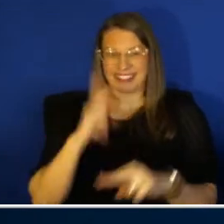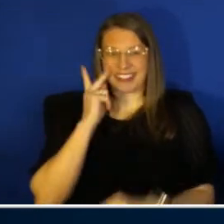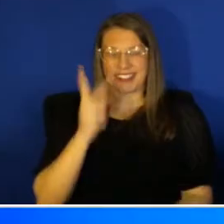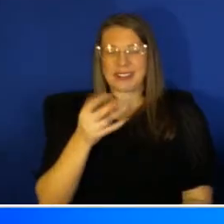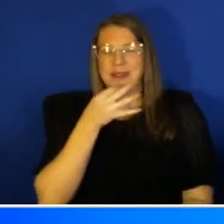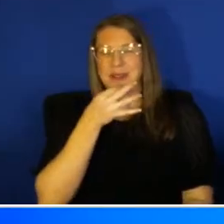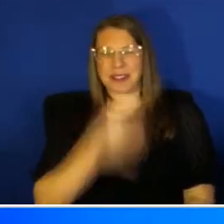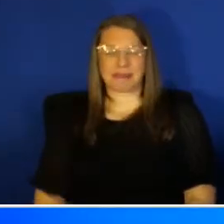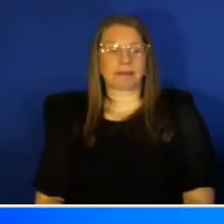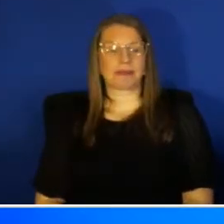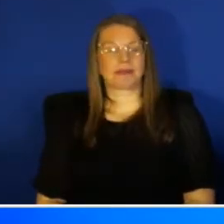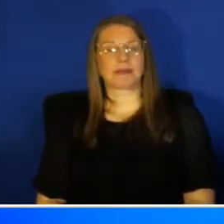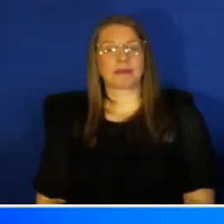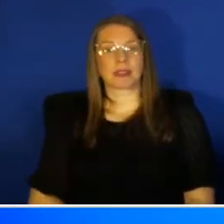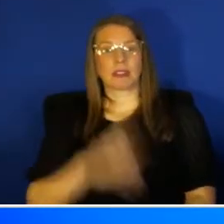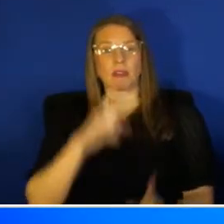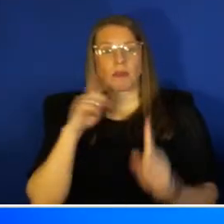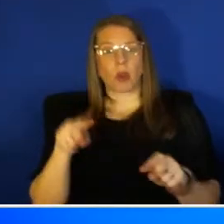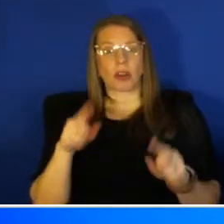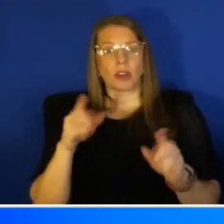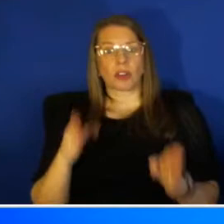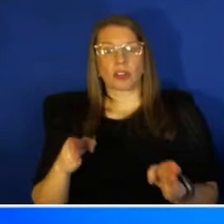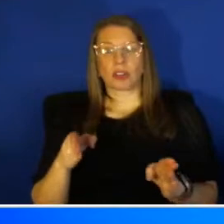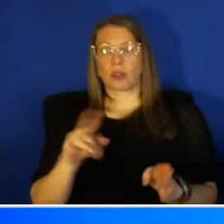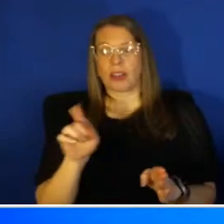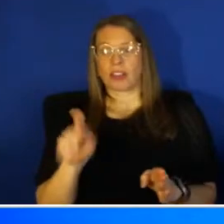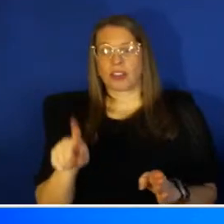All right, do we have any reporter questions on the line today?